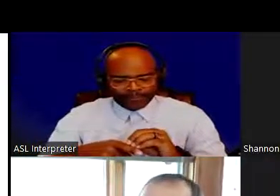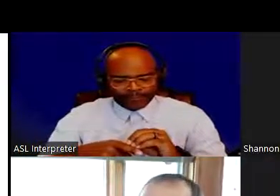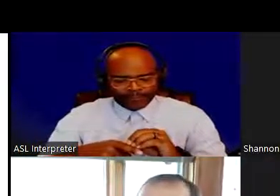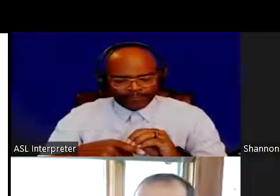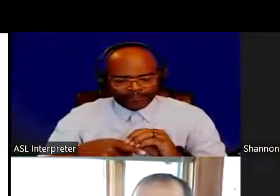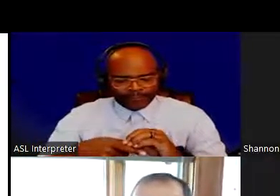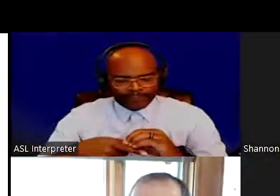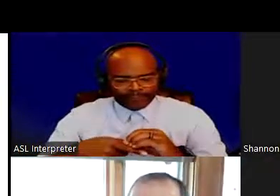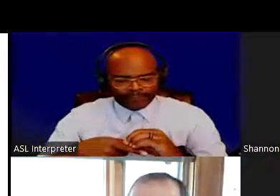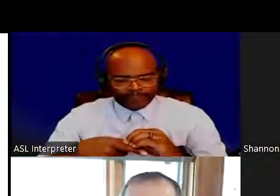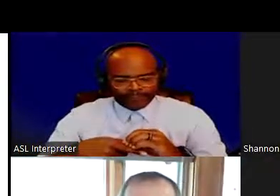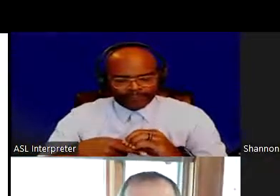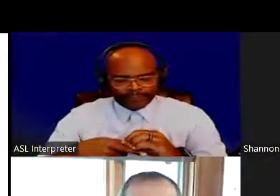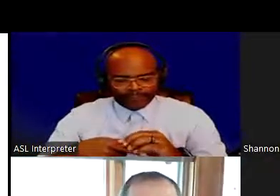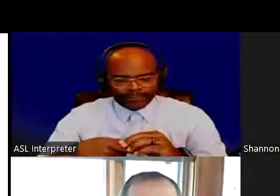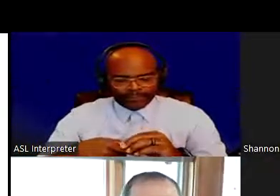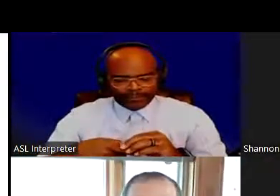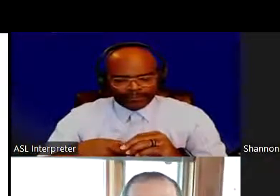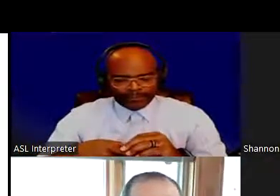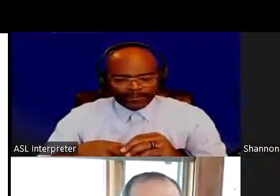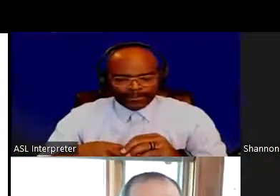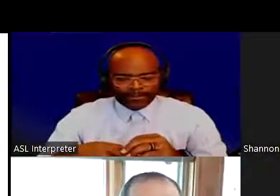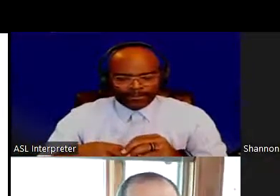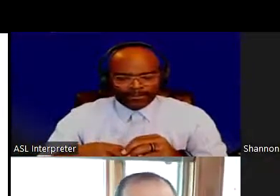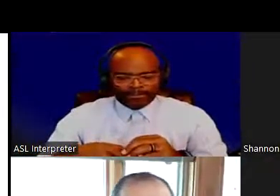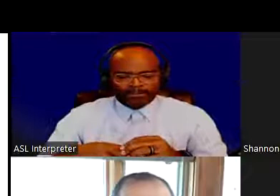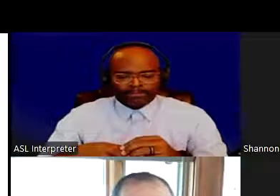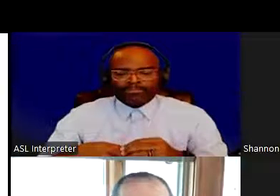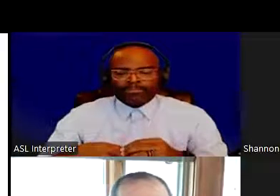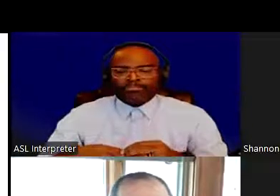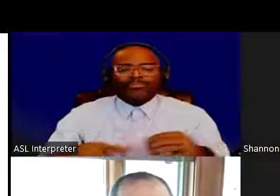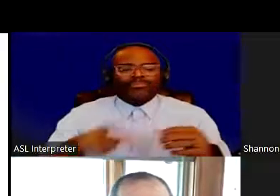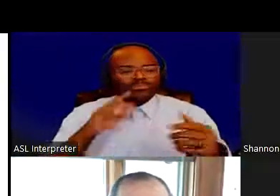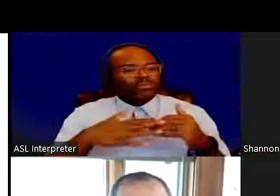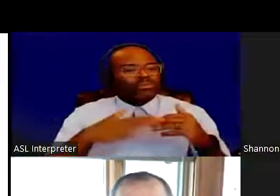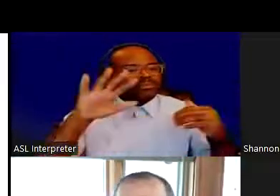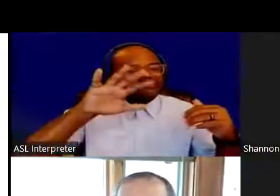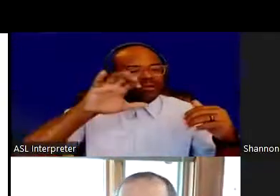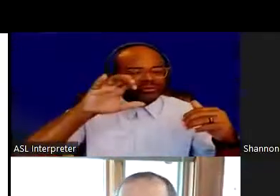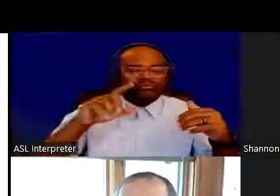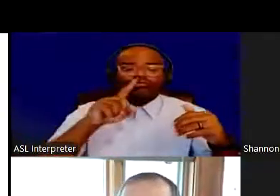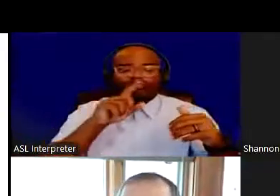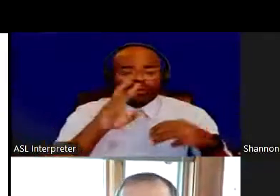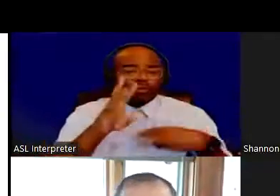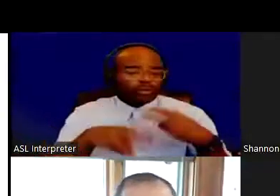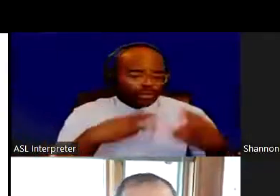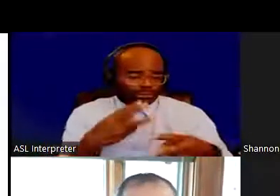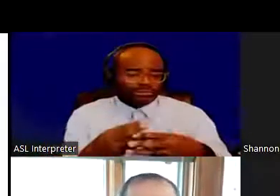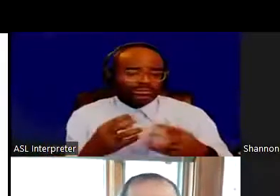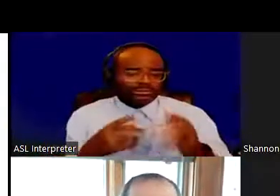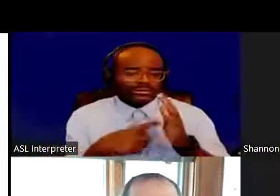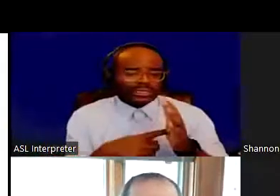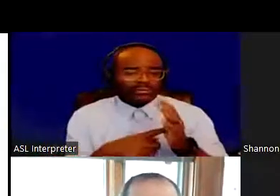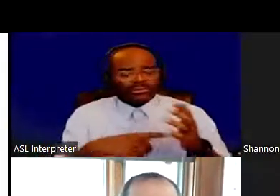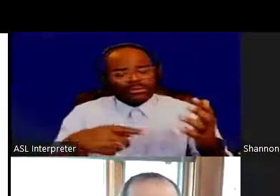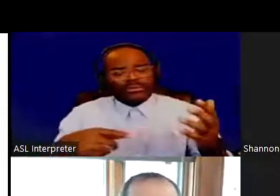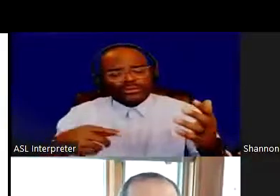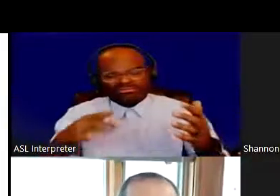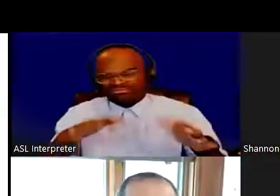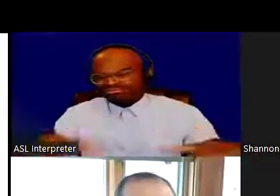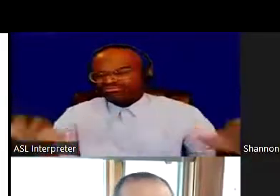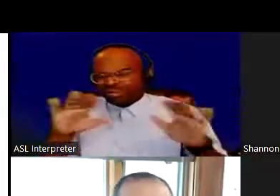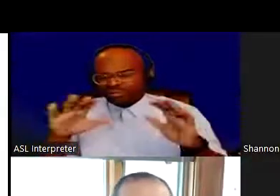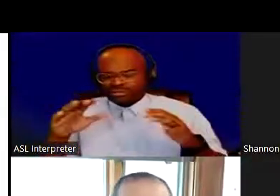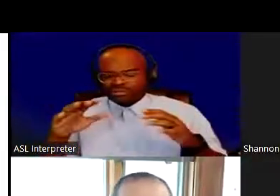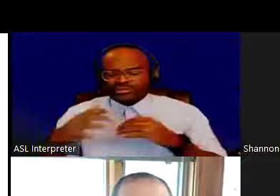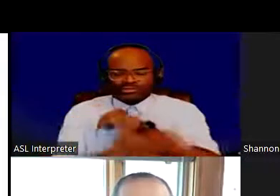And we've used this adaptation workbook now on over 500 real-world examples around the country with